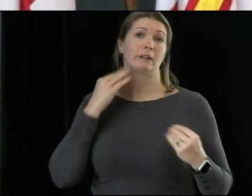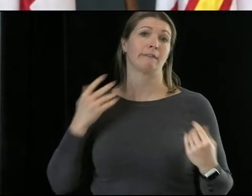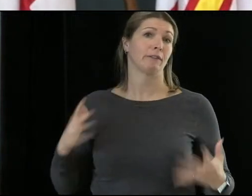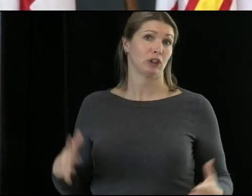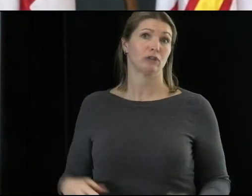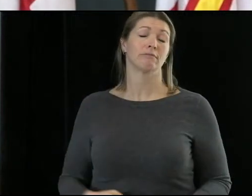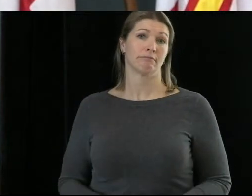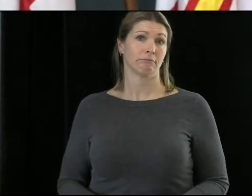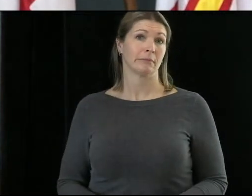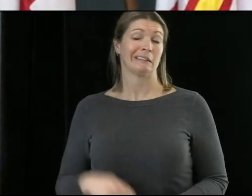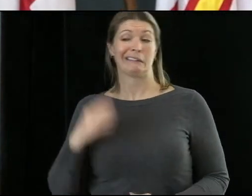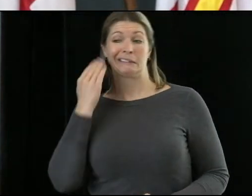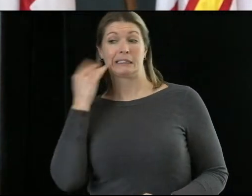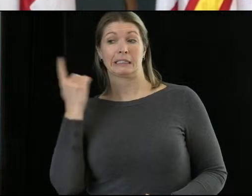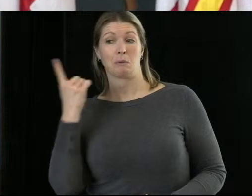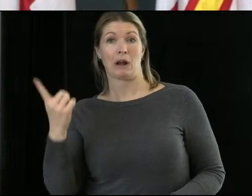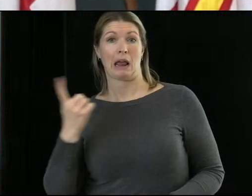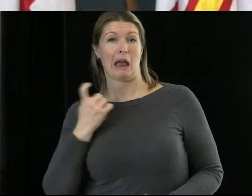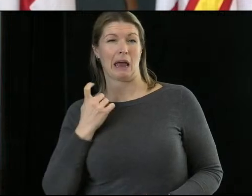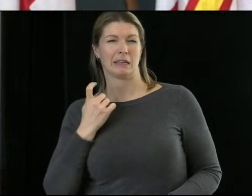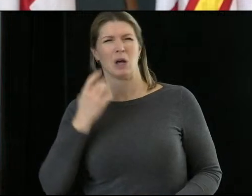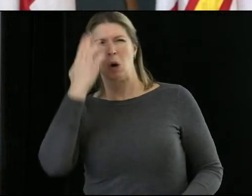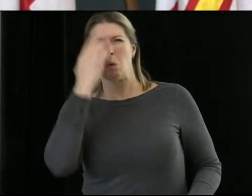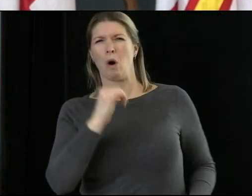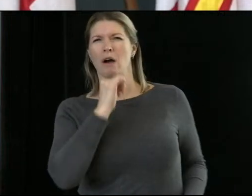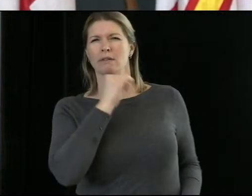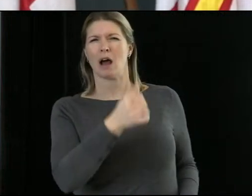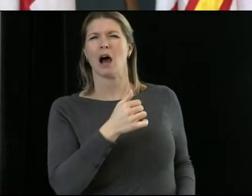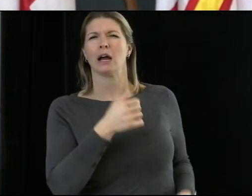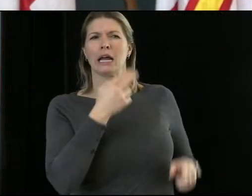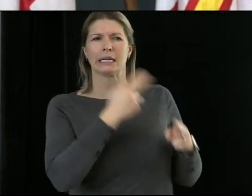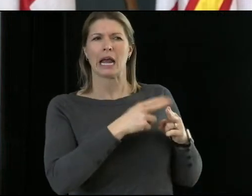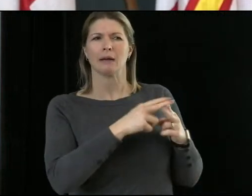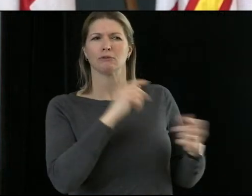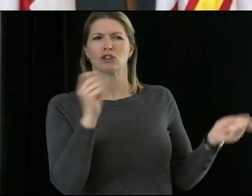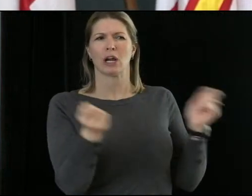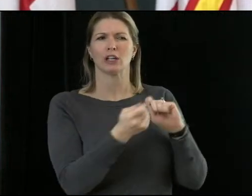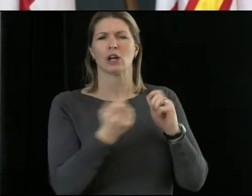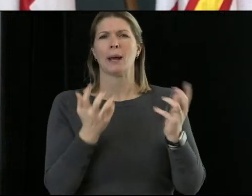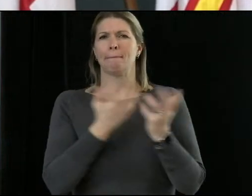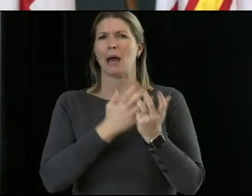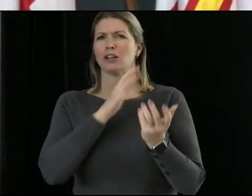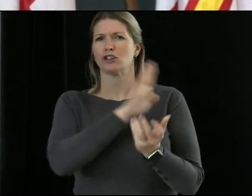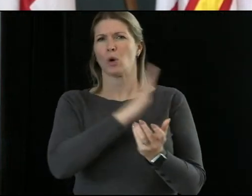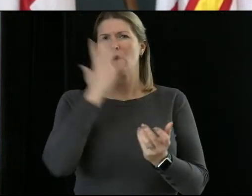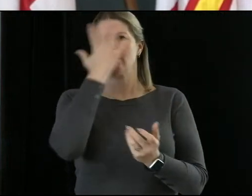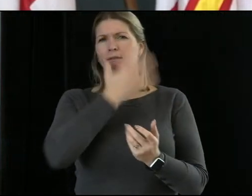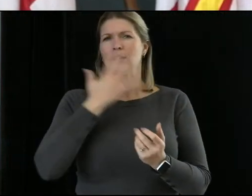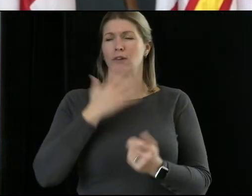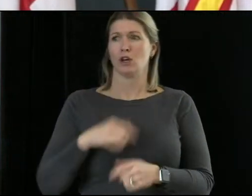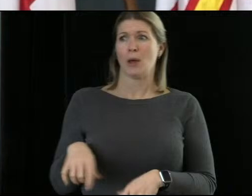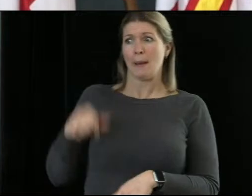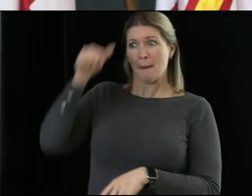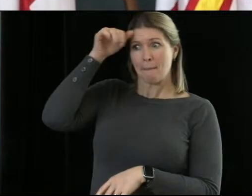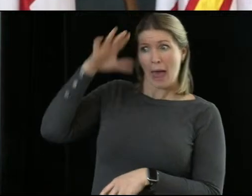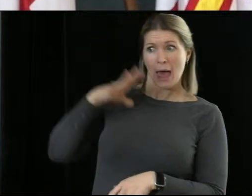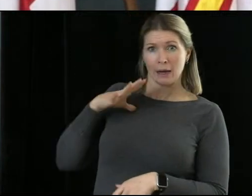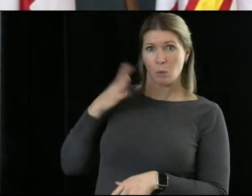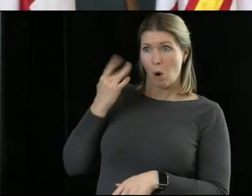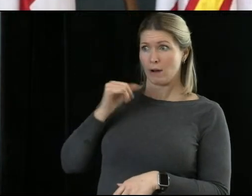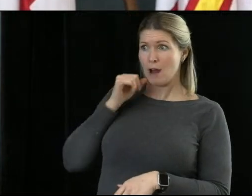Recently, someone asked me, why not change your name to match your appearance? You pass as a man, so wouldn't that make you feel